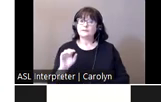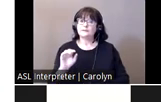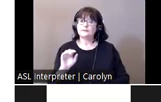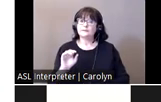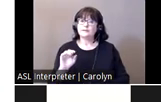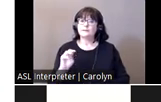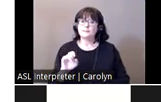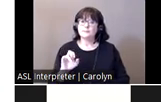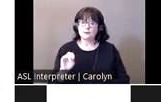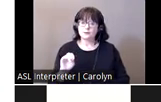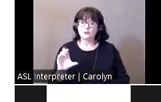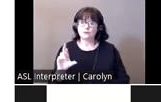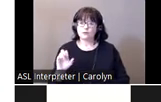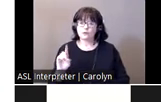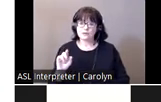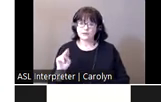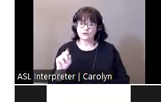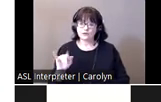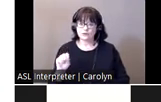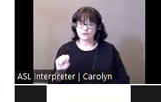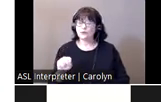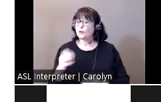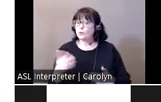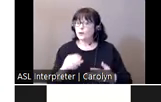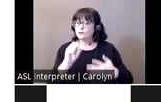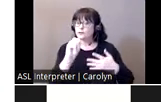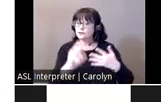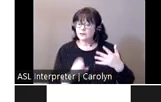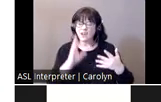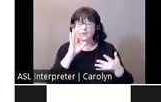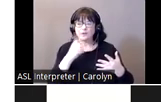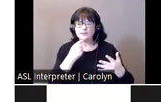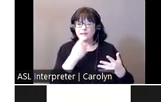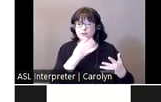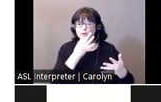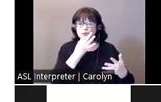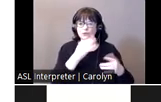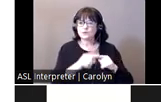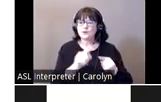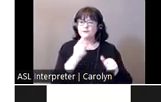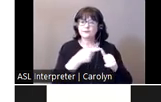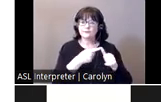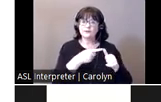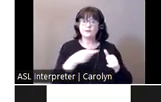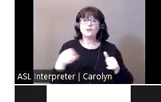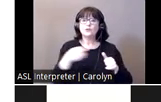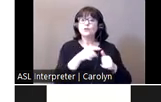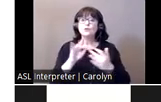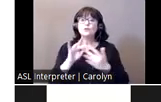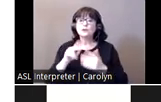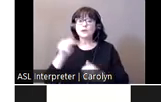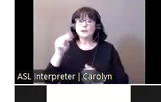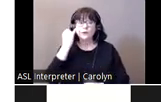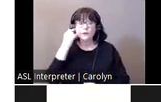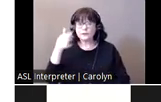minute. But first of all, I want to take a minute for anyone that's not familiar with Contact North to just introduce who